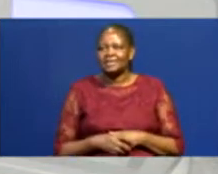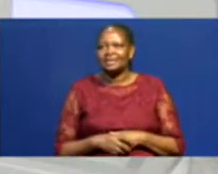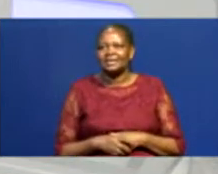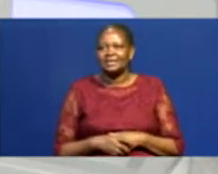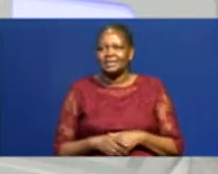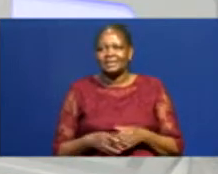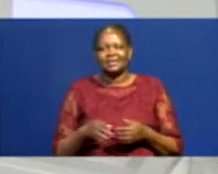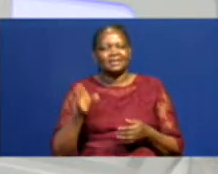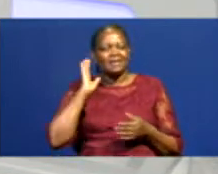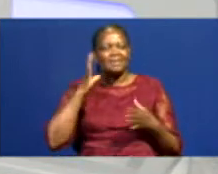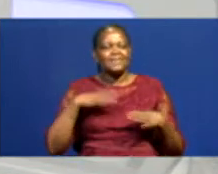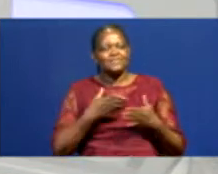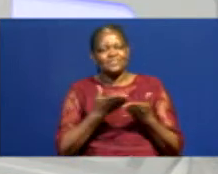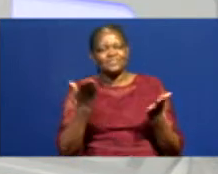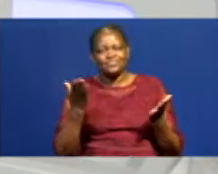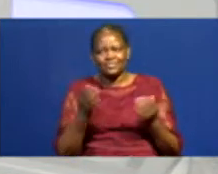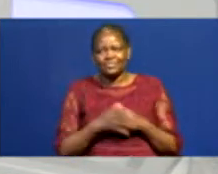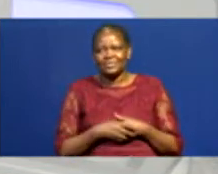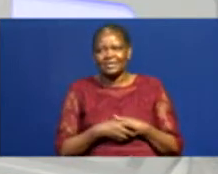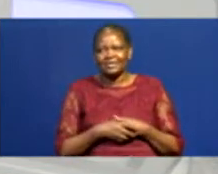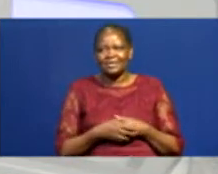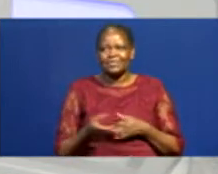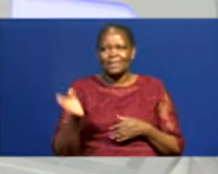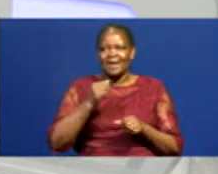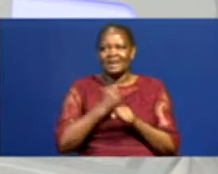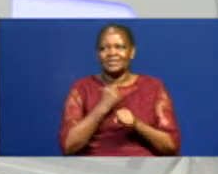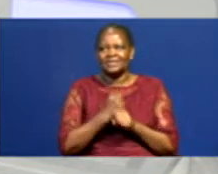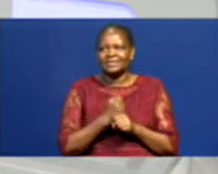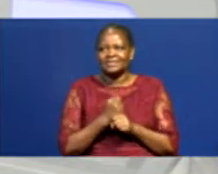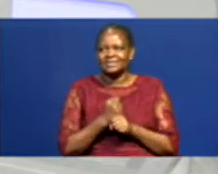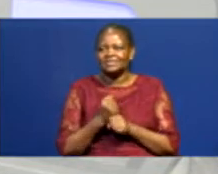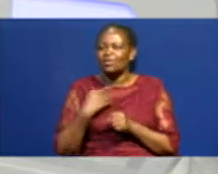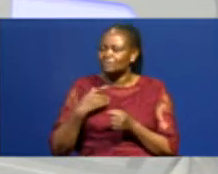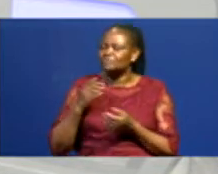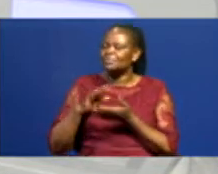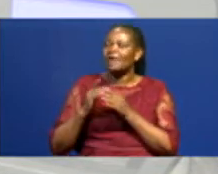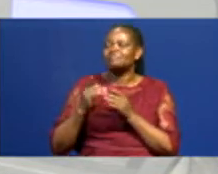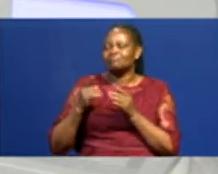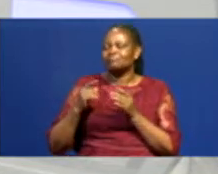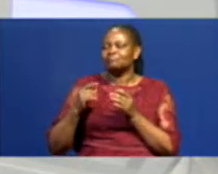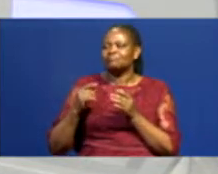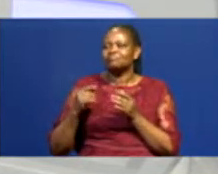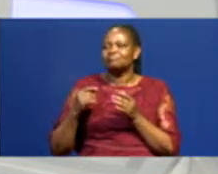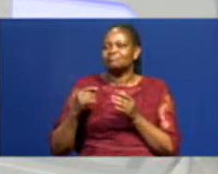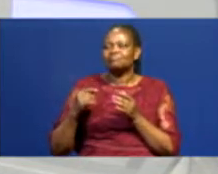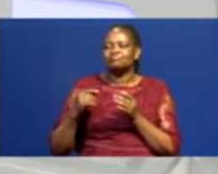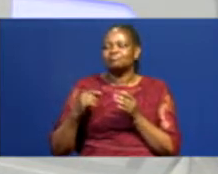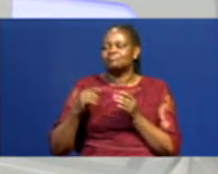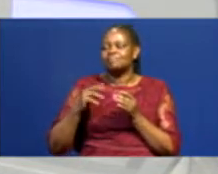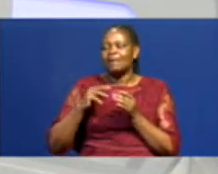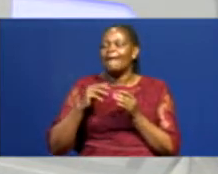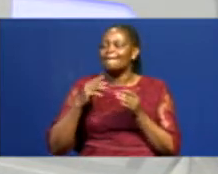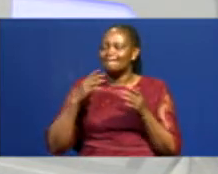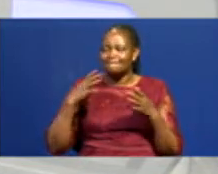Listen, guys, you know what? We'll be back tomorrow. Quickest straight to be a millionaire. We'll be, I just ran. I just take